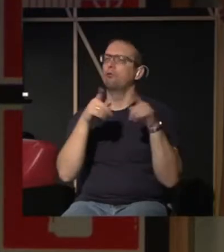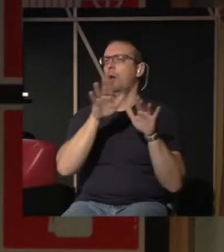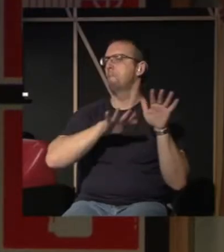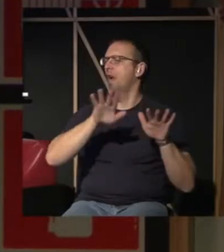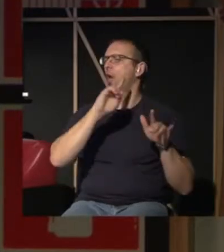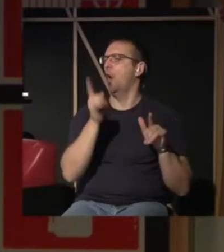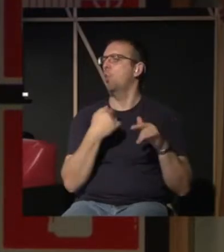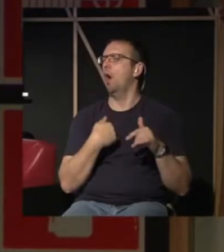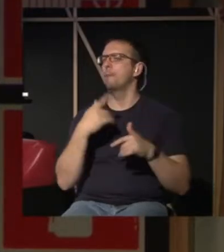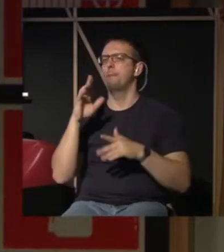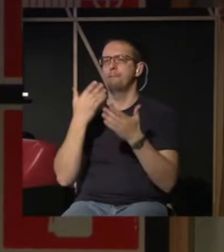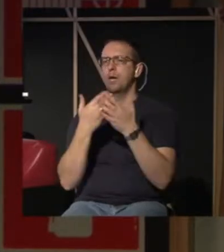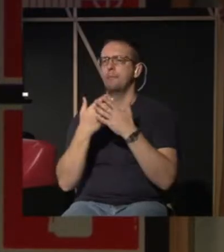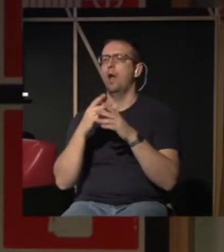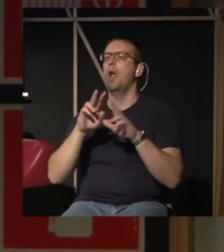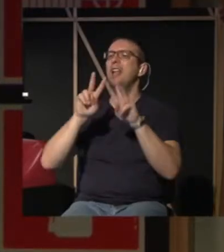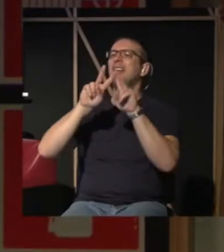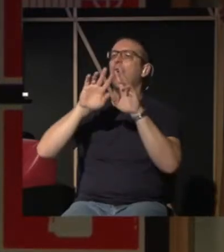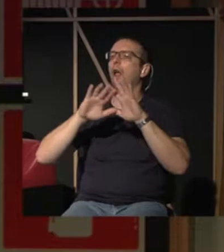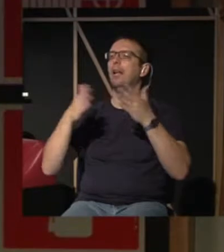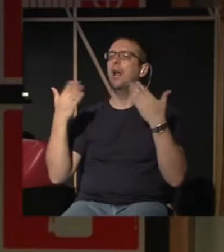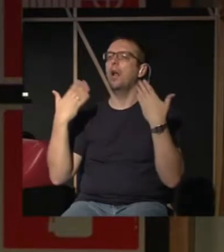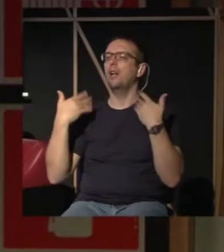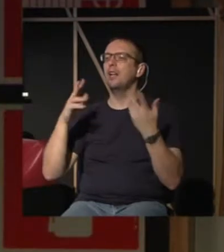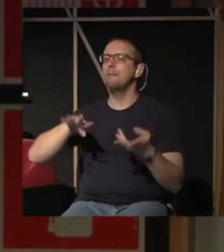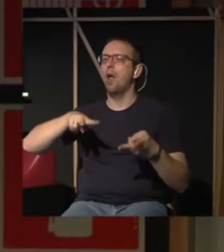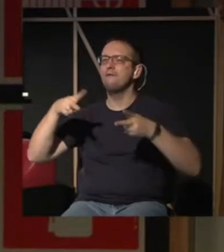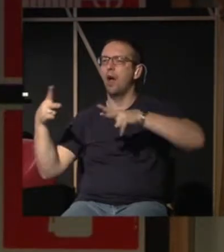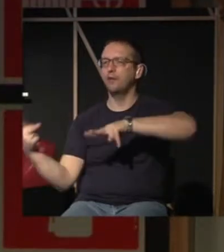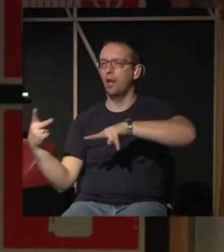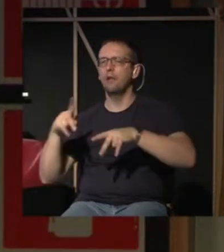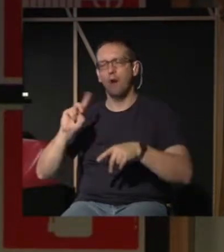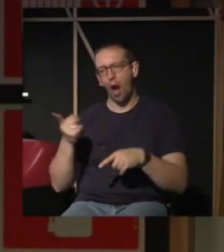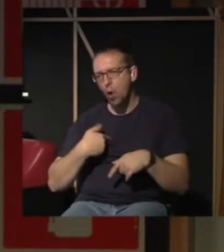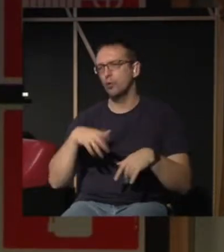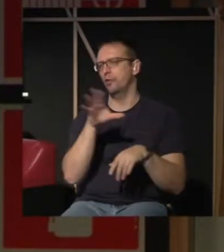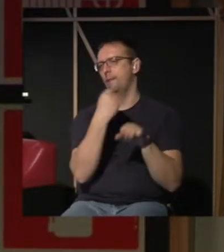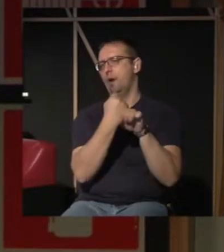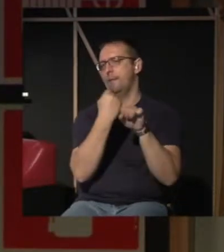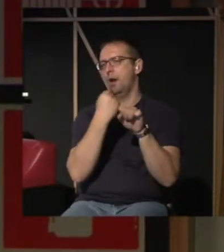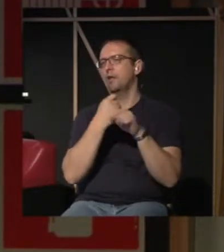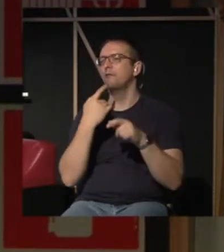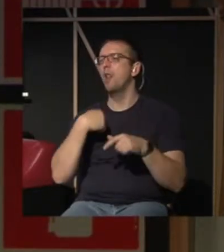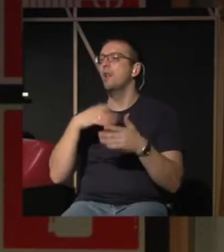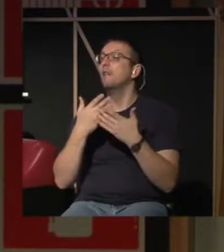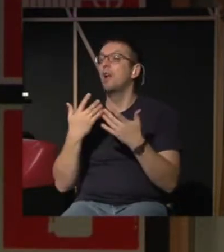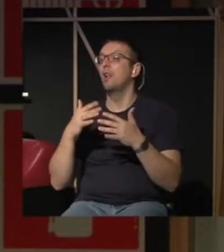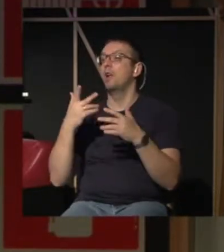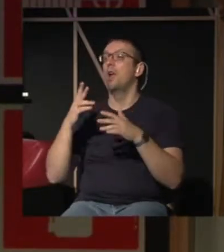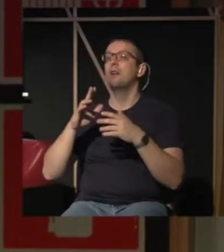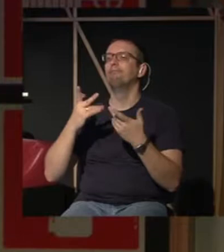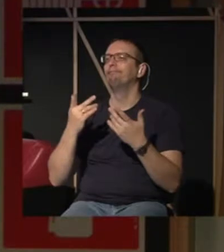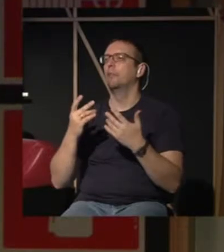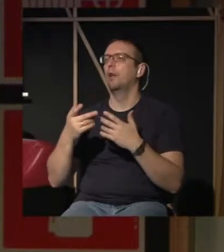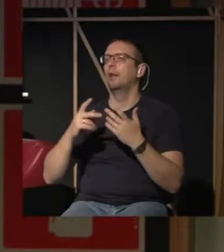implemented a very comprehensive recycling program at our tournaments, not only for 2018, but for